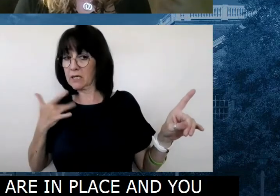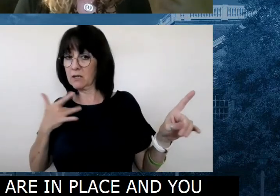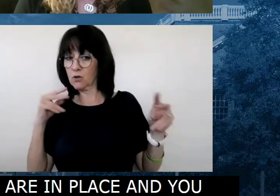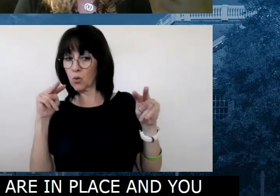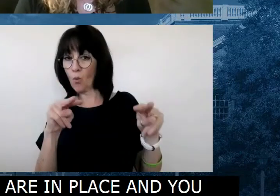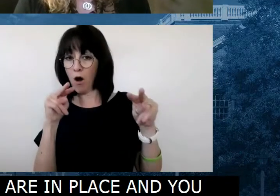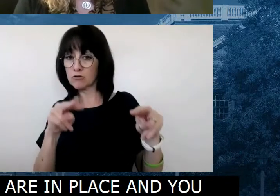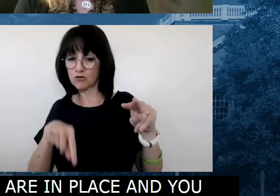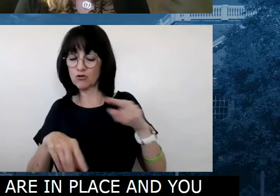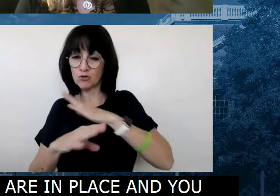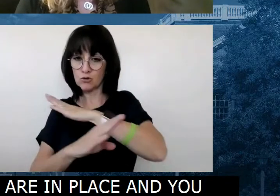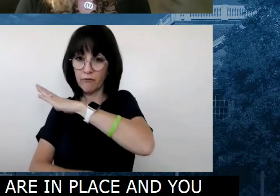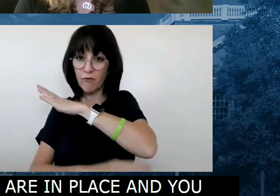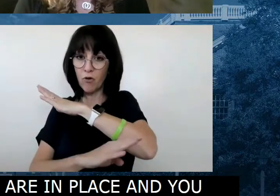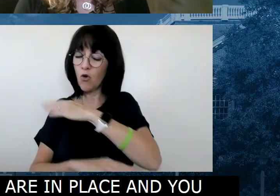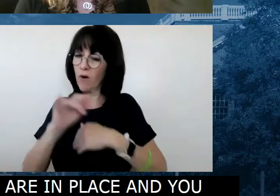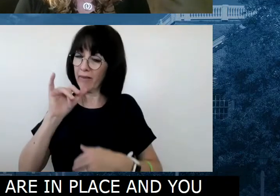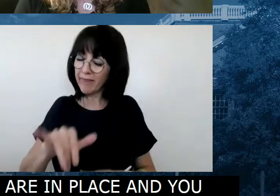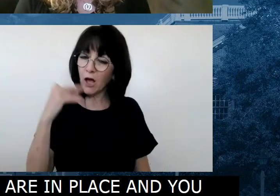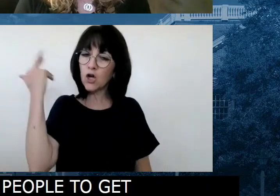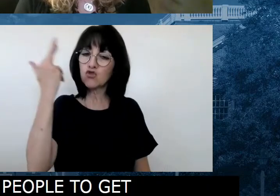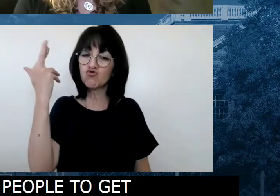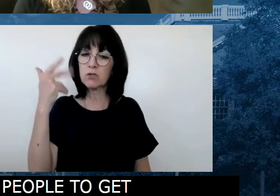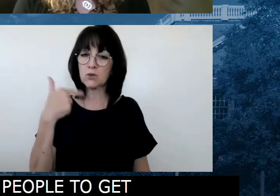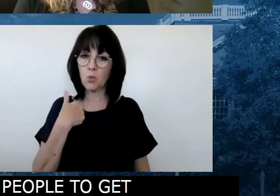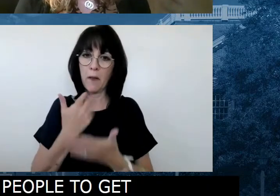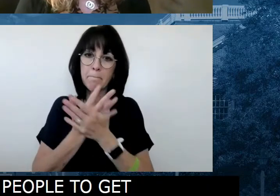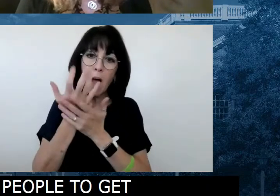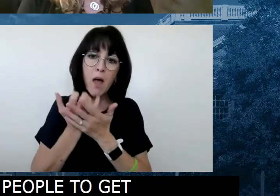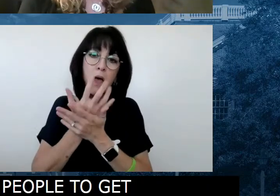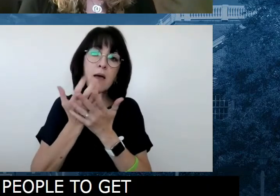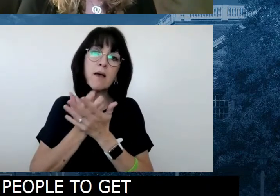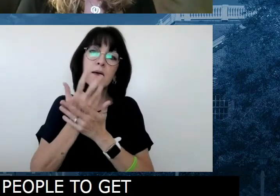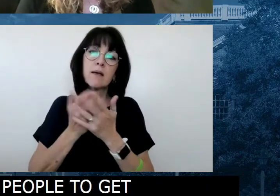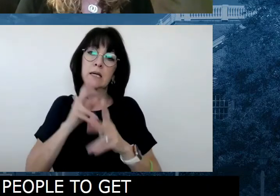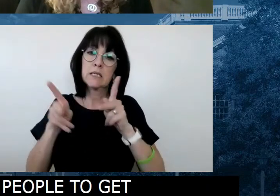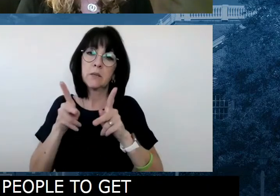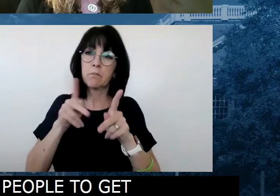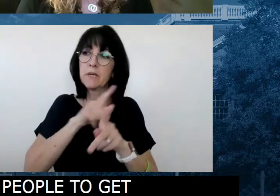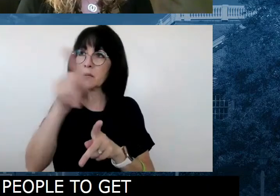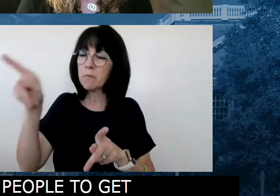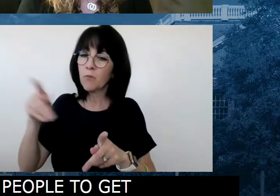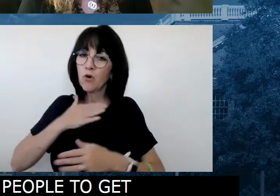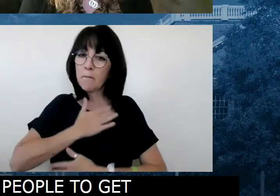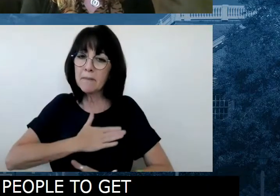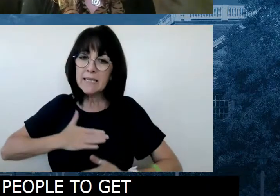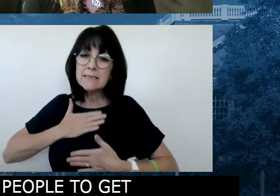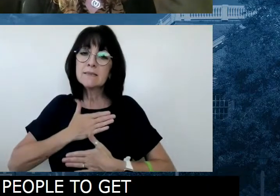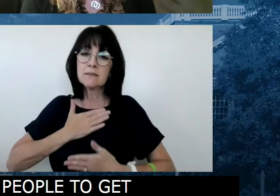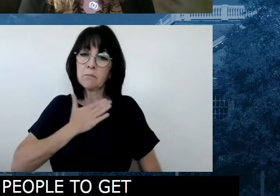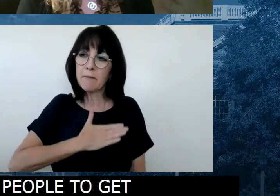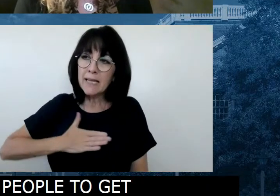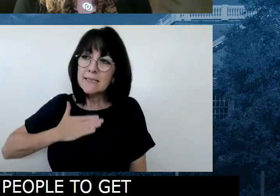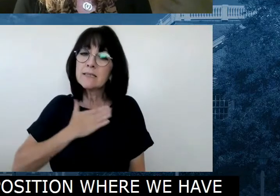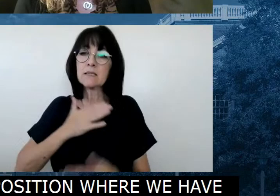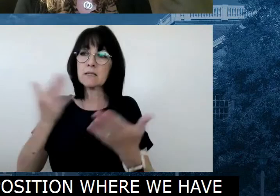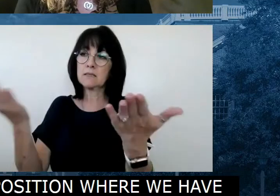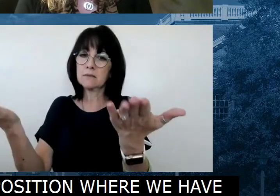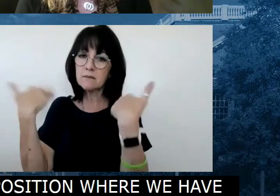get vaccinated so that we don't end up in a position where we have to go backwards in the future.